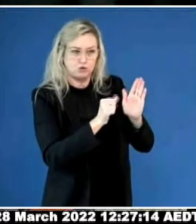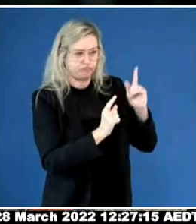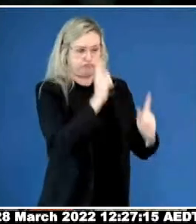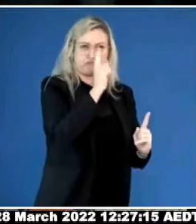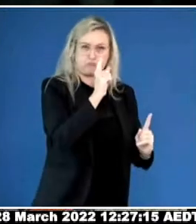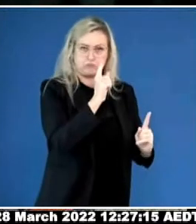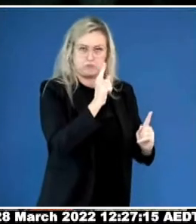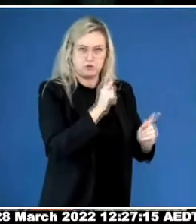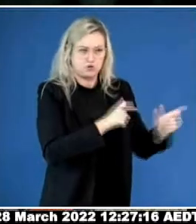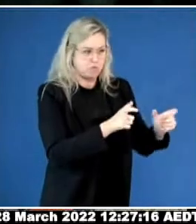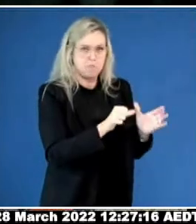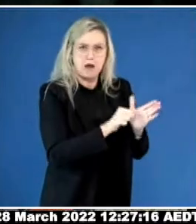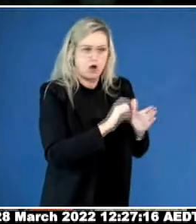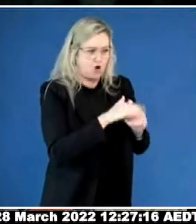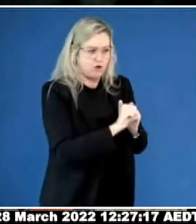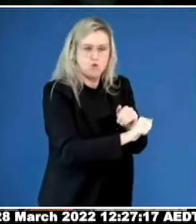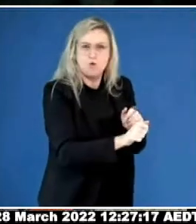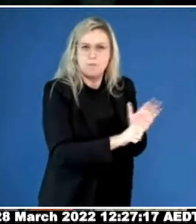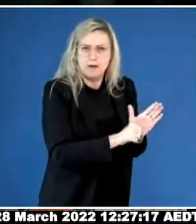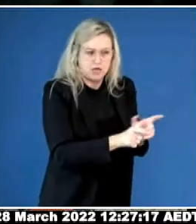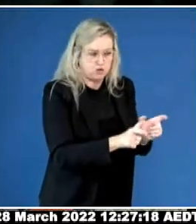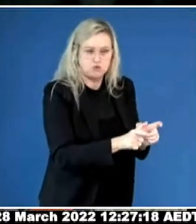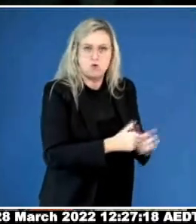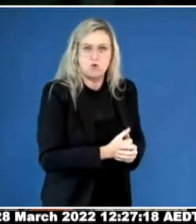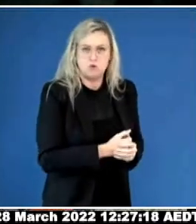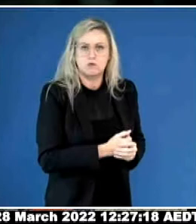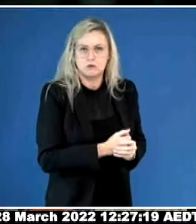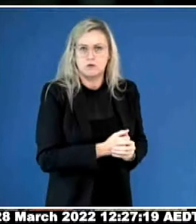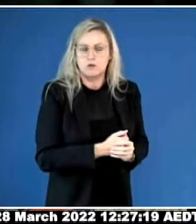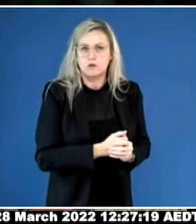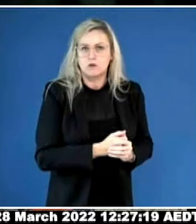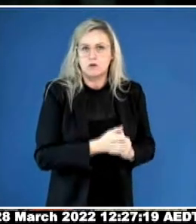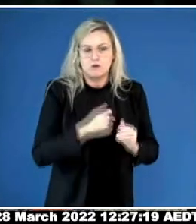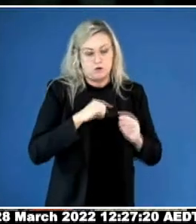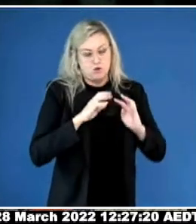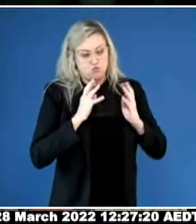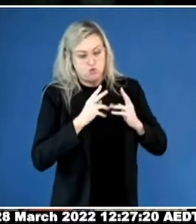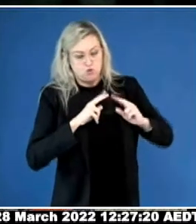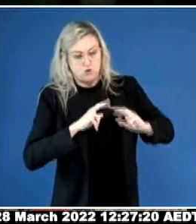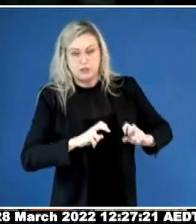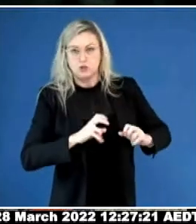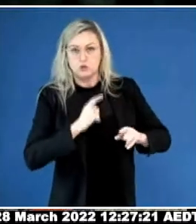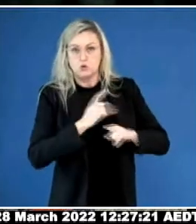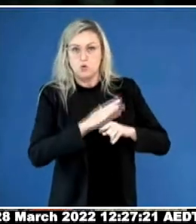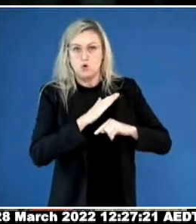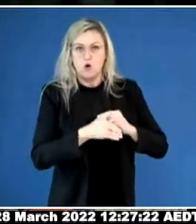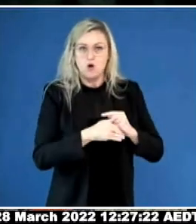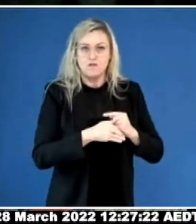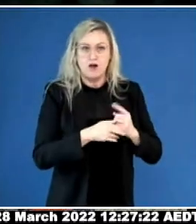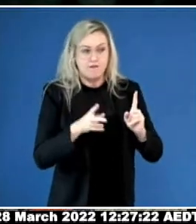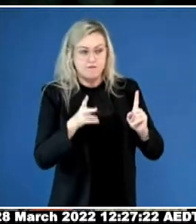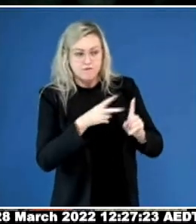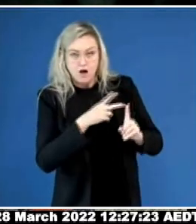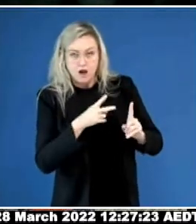the responses that Royal Commissions received to the issues paper about the experience of violence and abuse in the